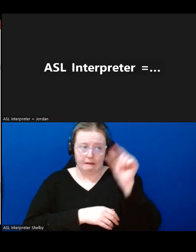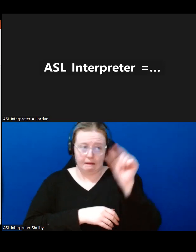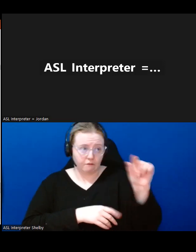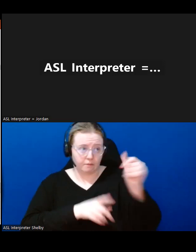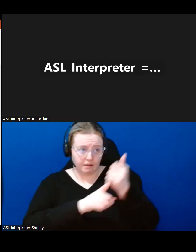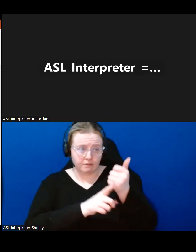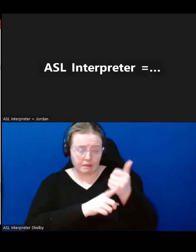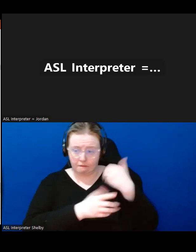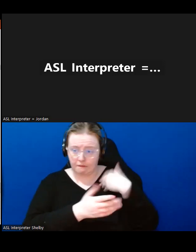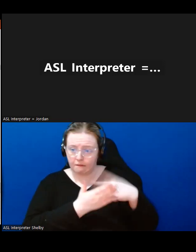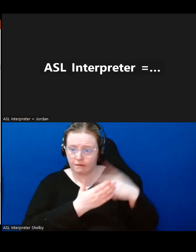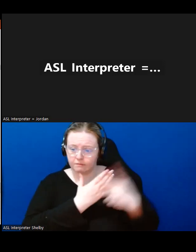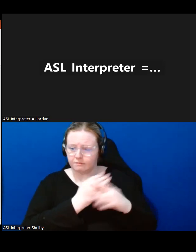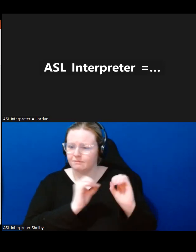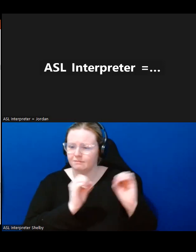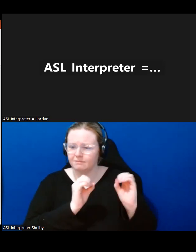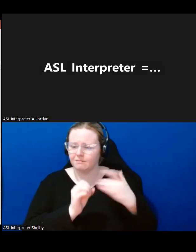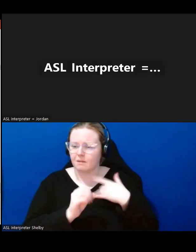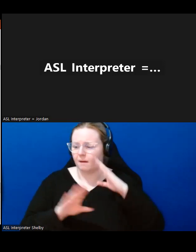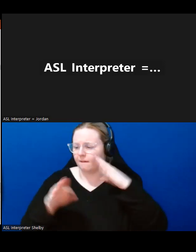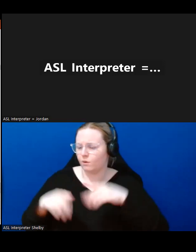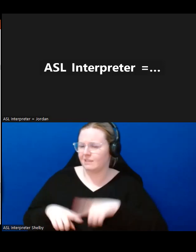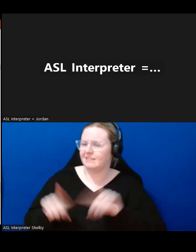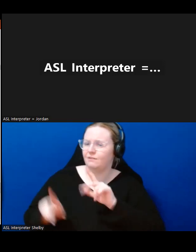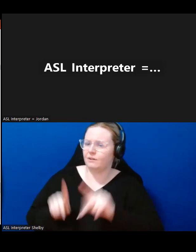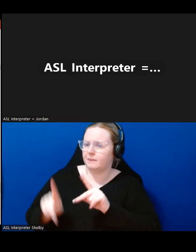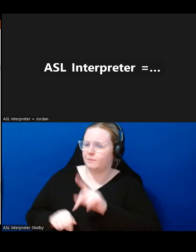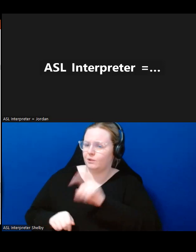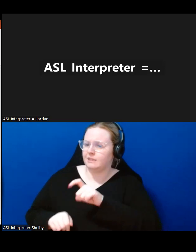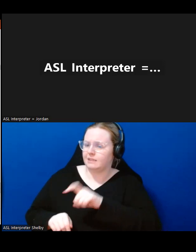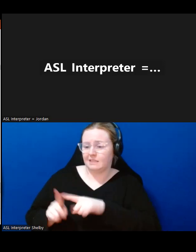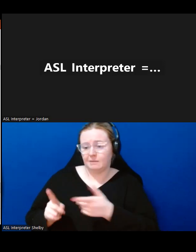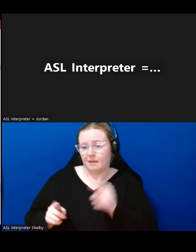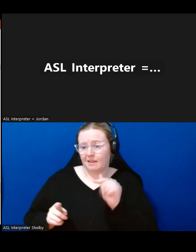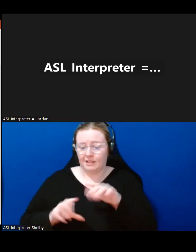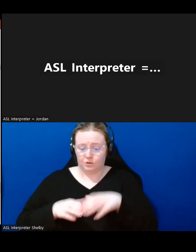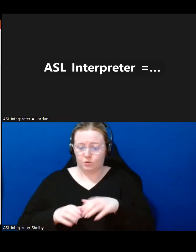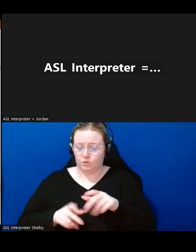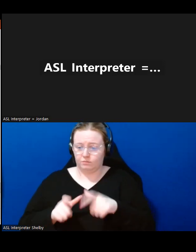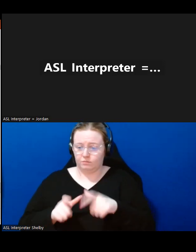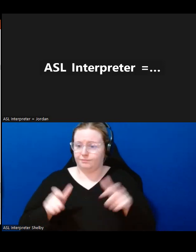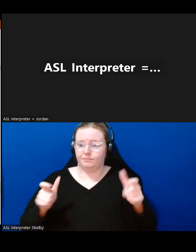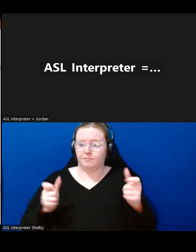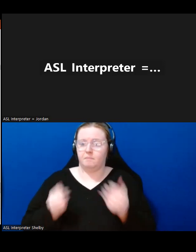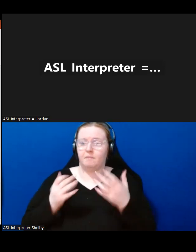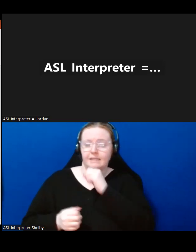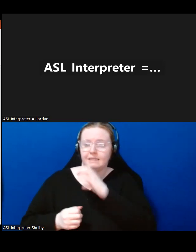to. Everything is a focus on a different demographic, but we're a growing demographic. Thank you.